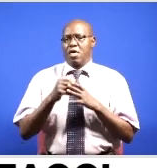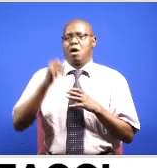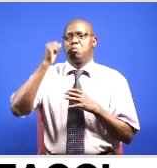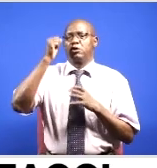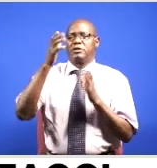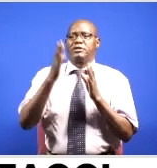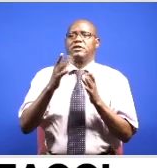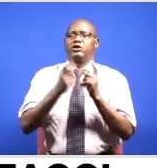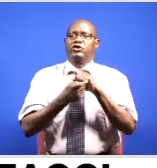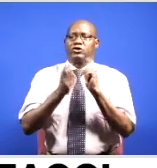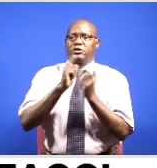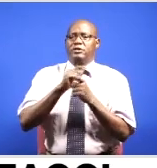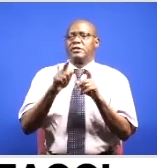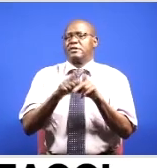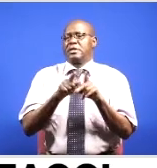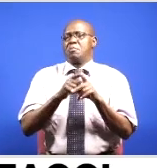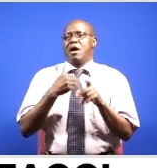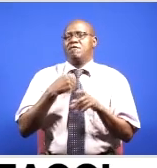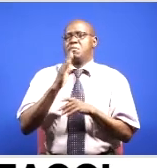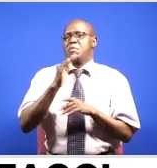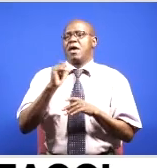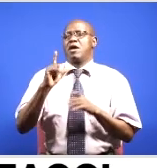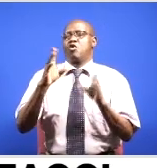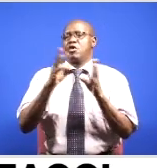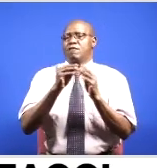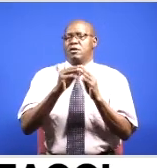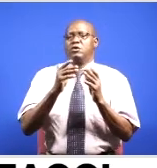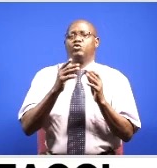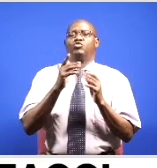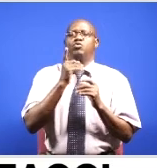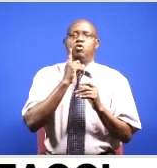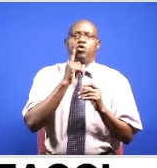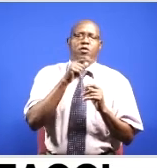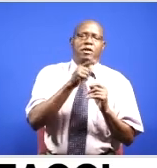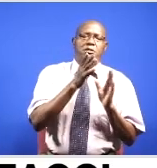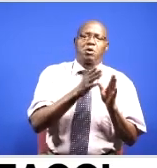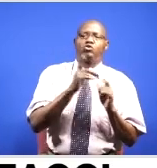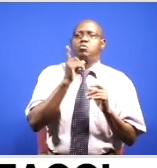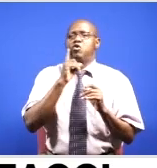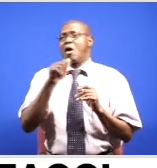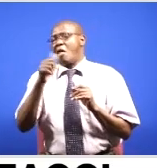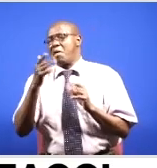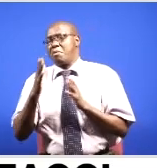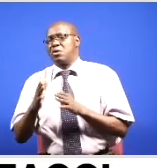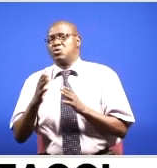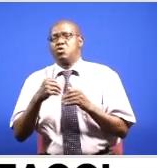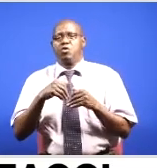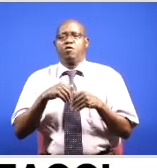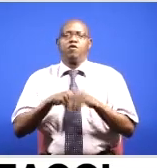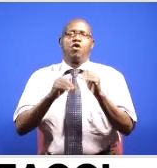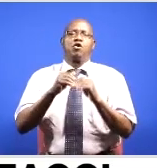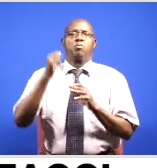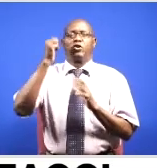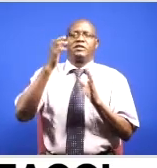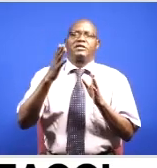said that during the BBI conference. They change. Tomorrow is this person, the other day is the other person. And if you keep following politicians, you'll be lost.